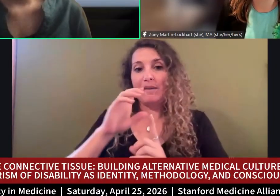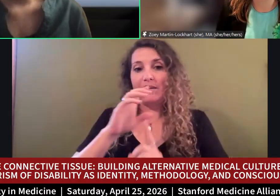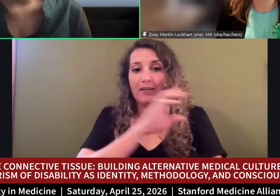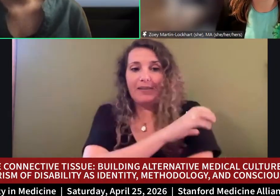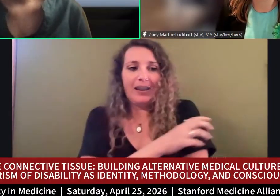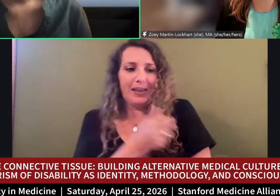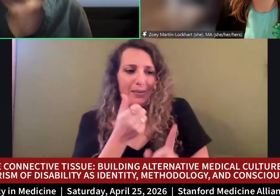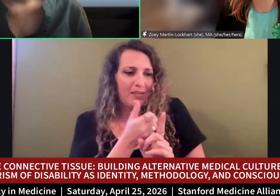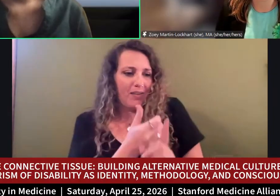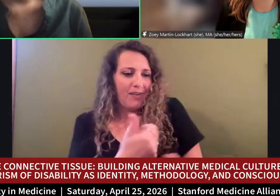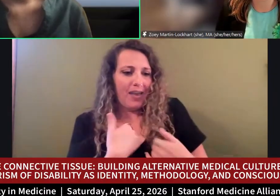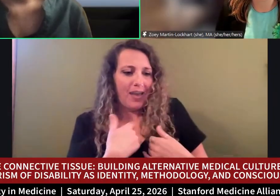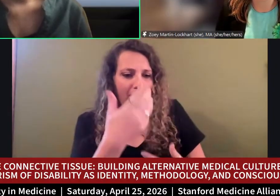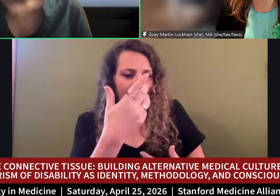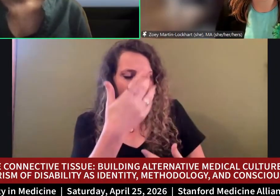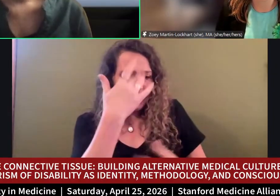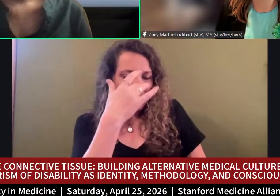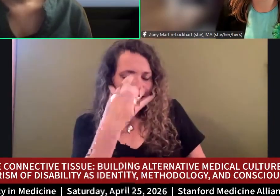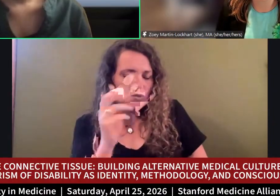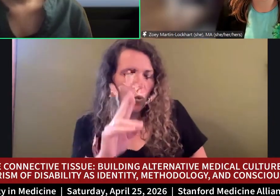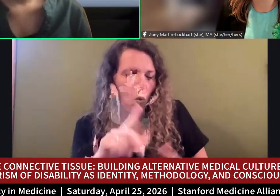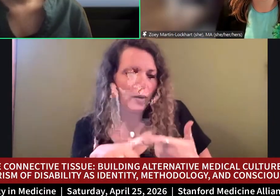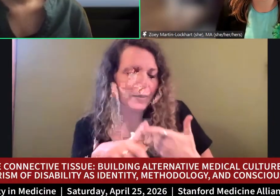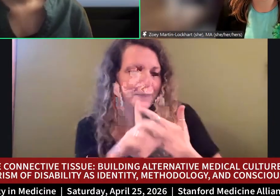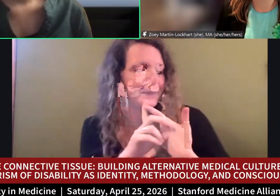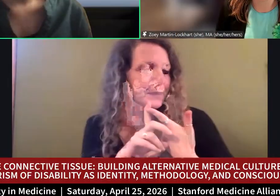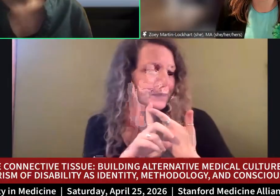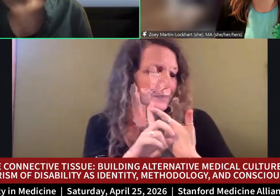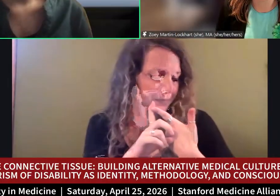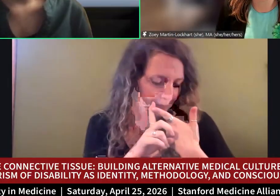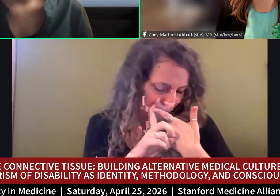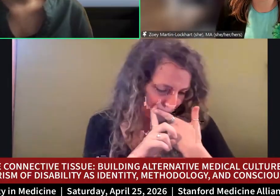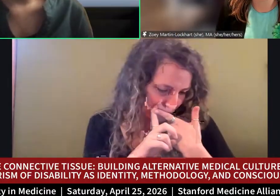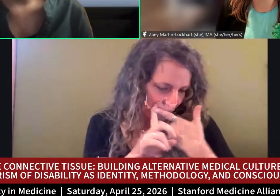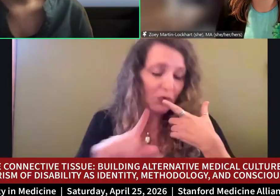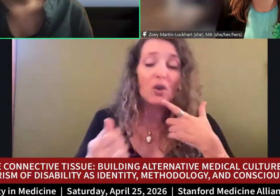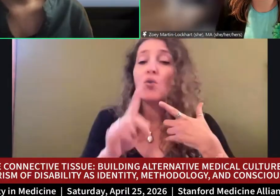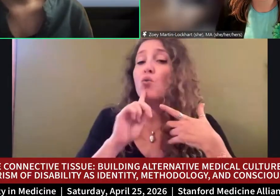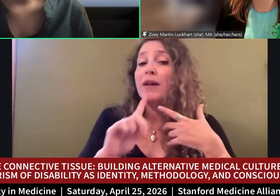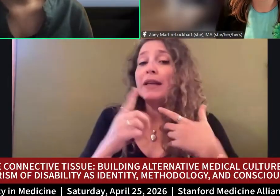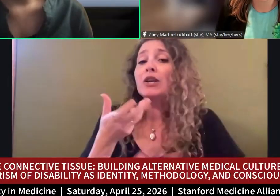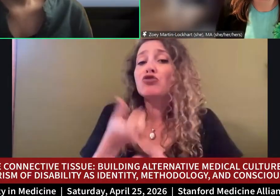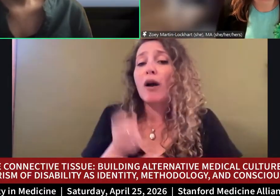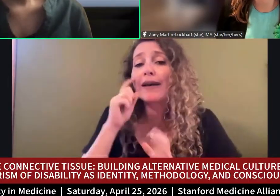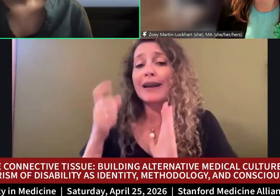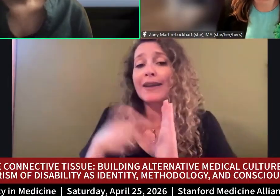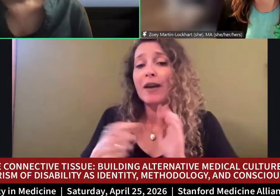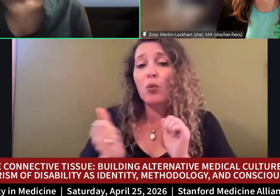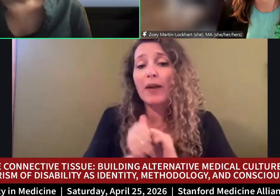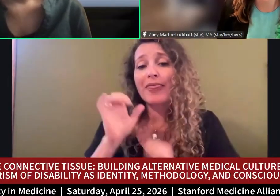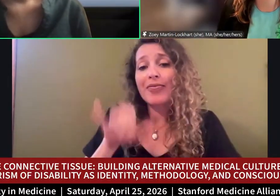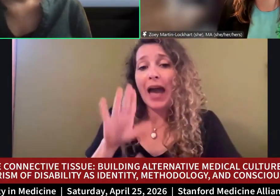disease or um, just really strongly identified with that community.